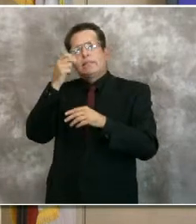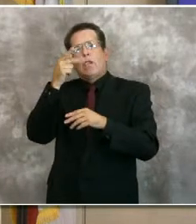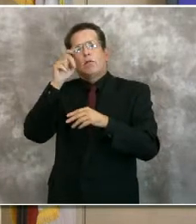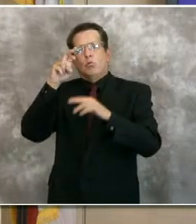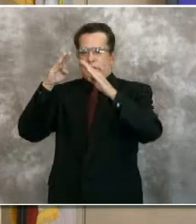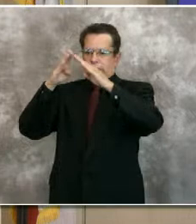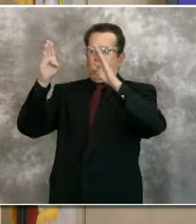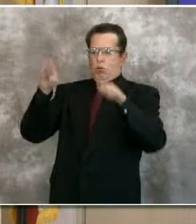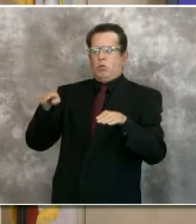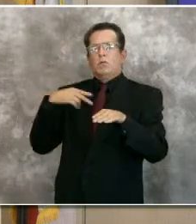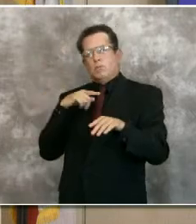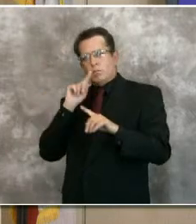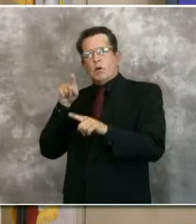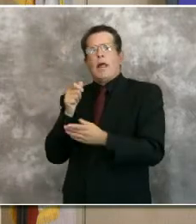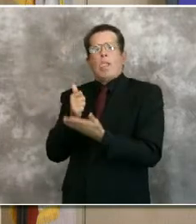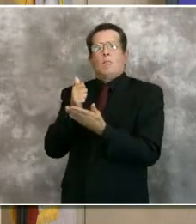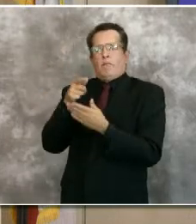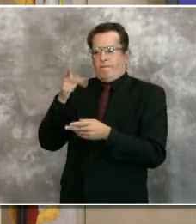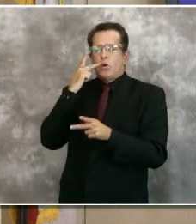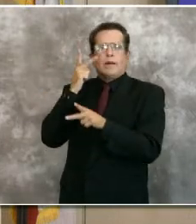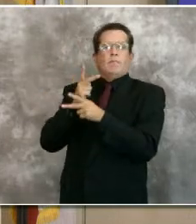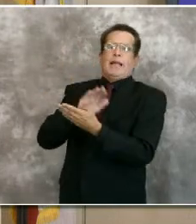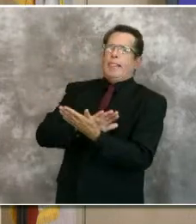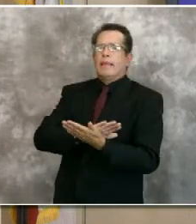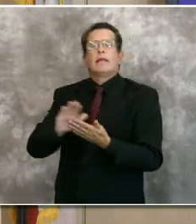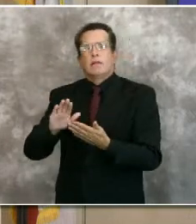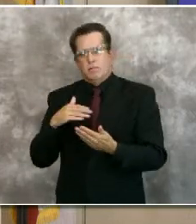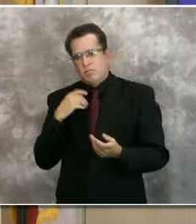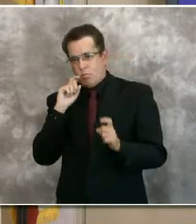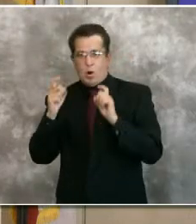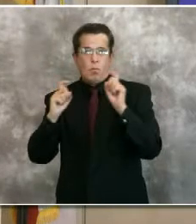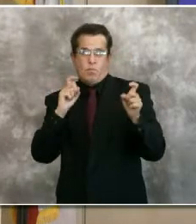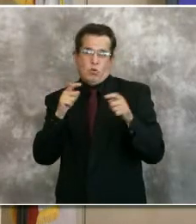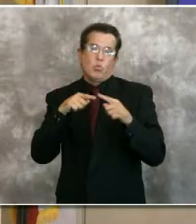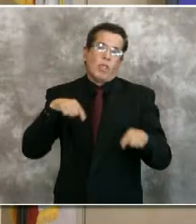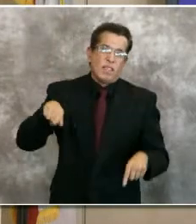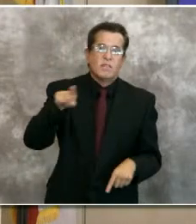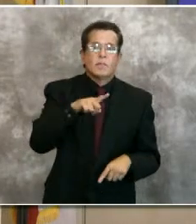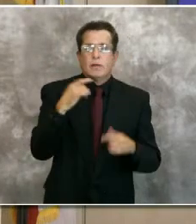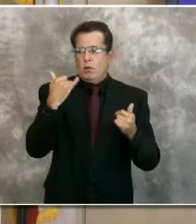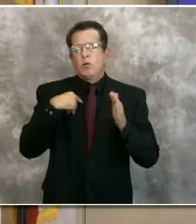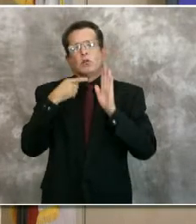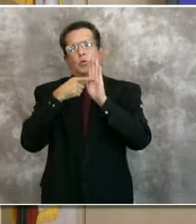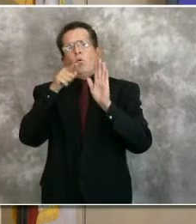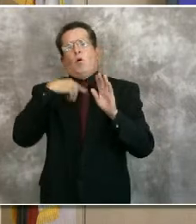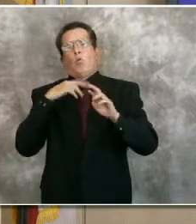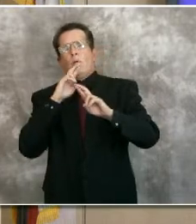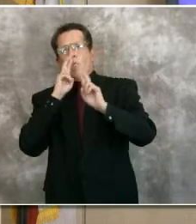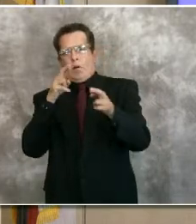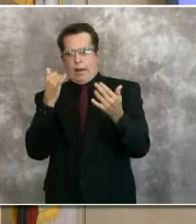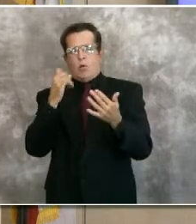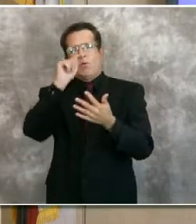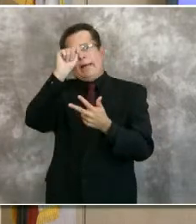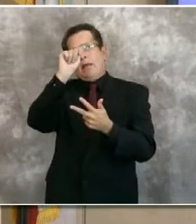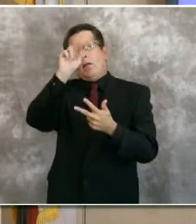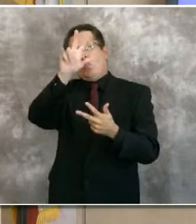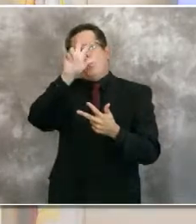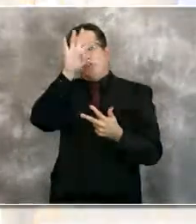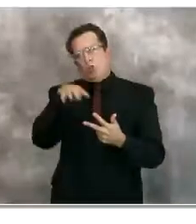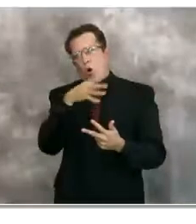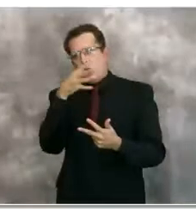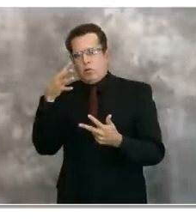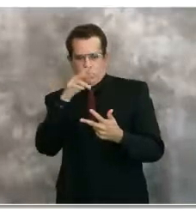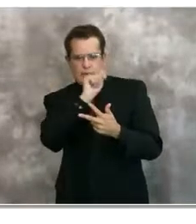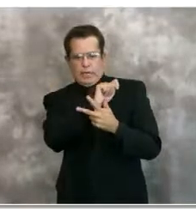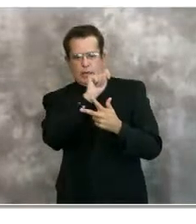efforts certainly are ongoing and continue. Let's jump into today's reports. We'll start first with our T3 chart. Here you'll see our